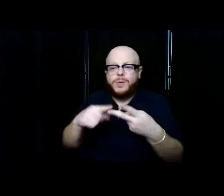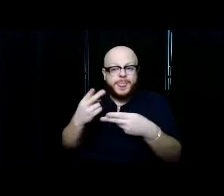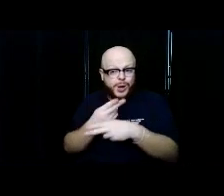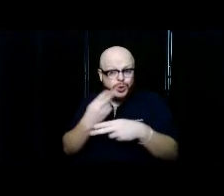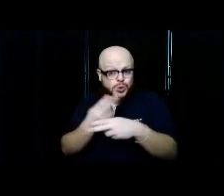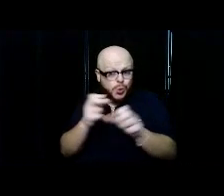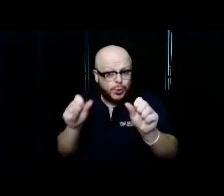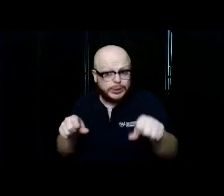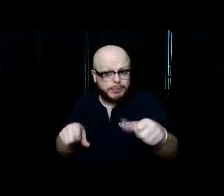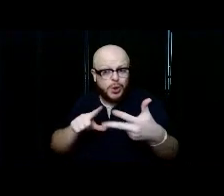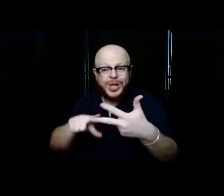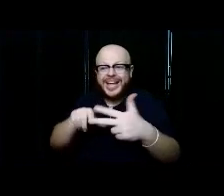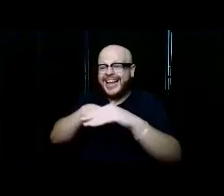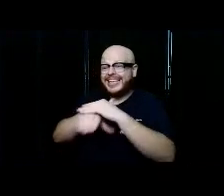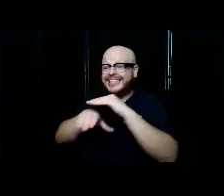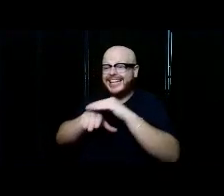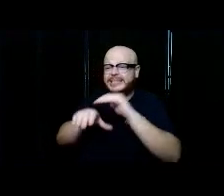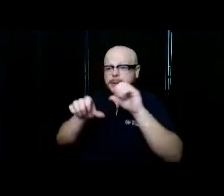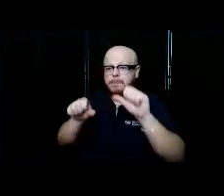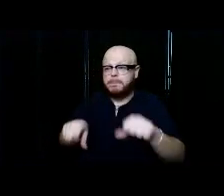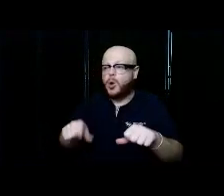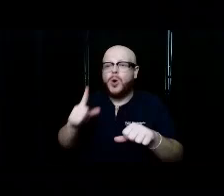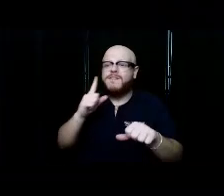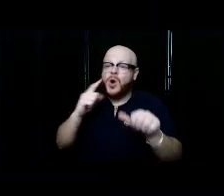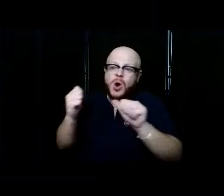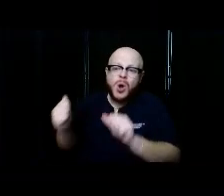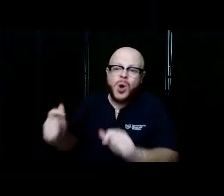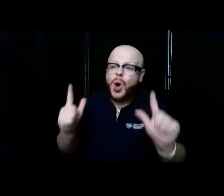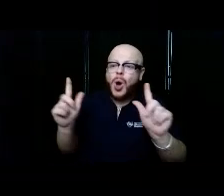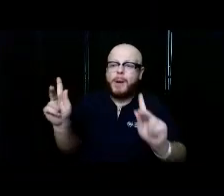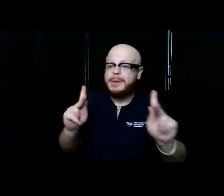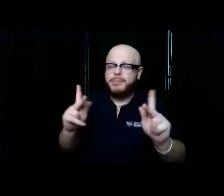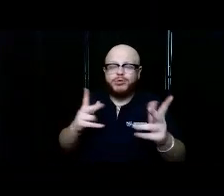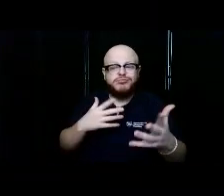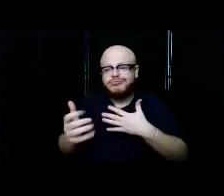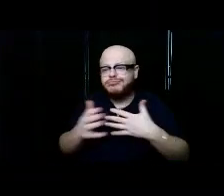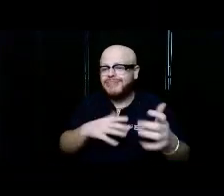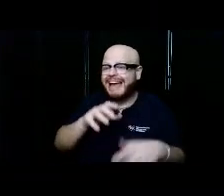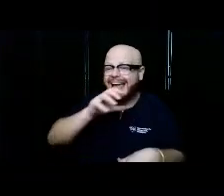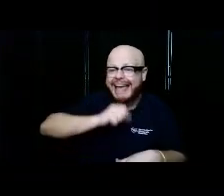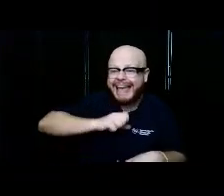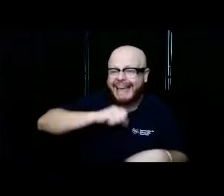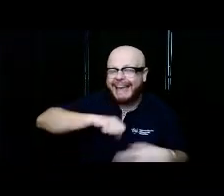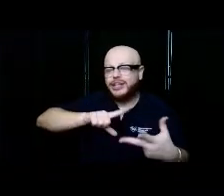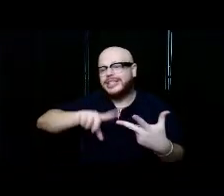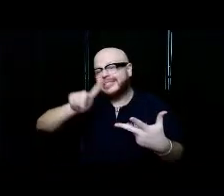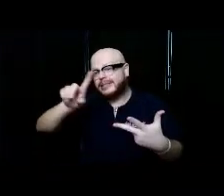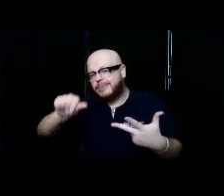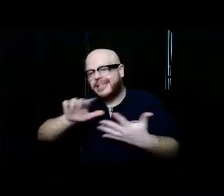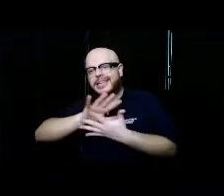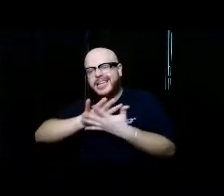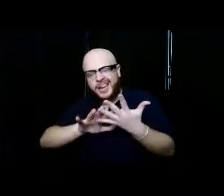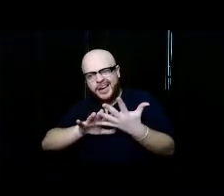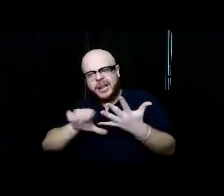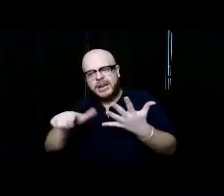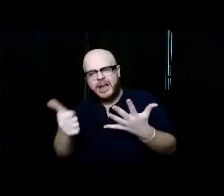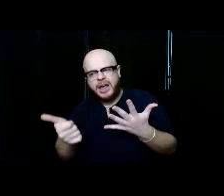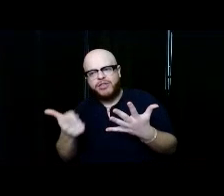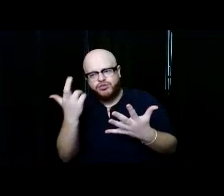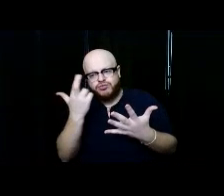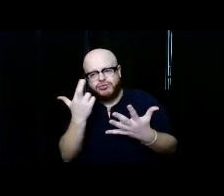to the greatest extent possible by all people, regardless of age, disability, and other factors. The concepts of